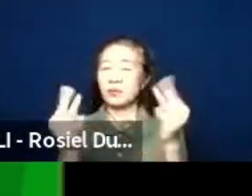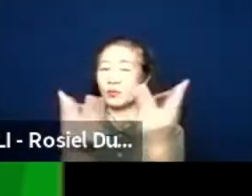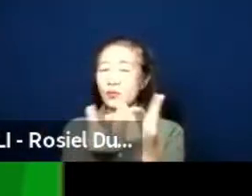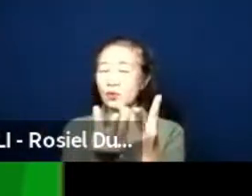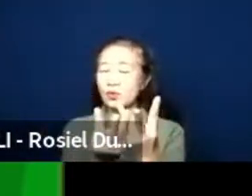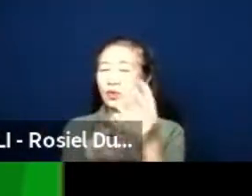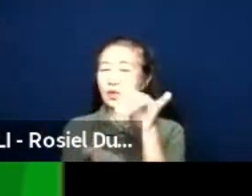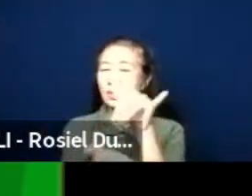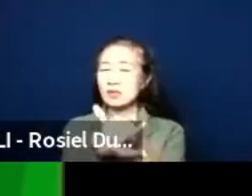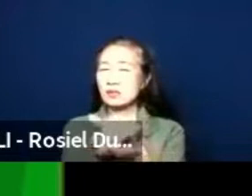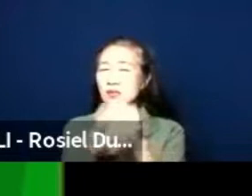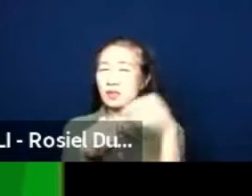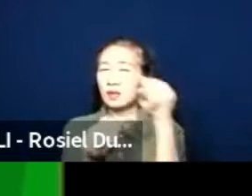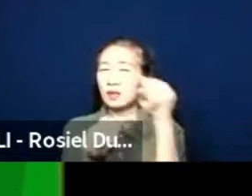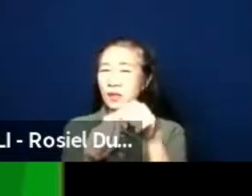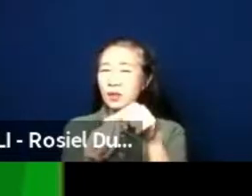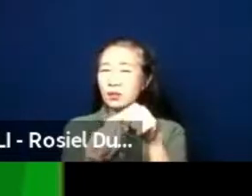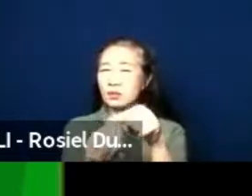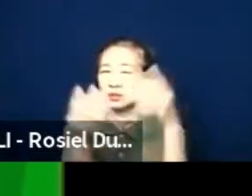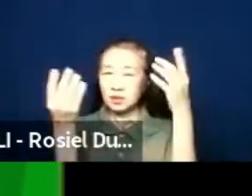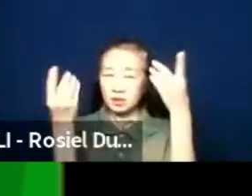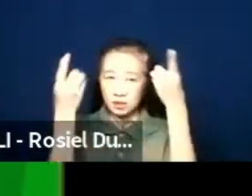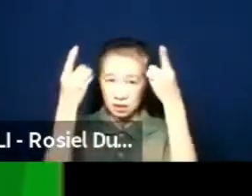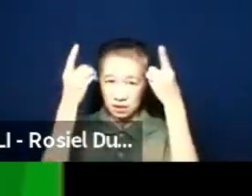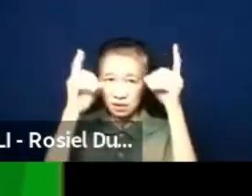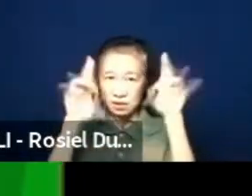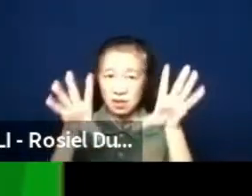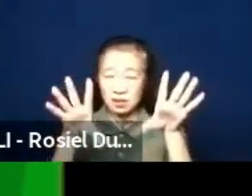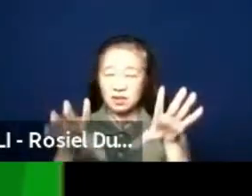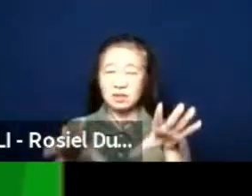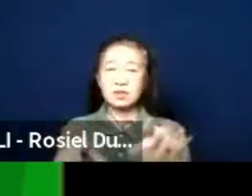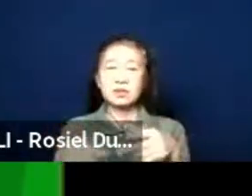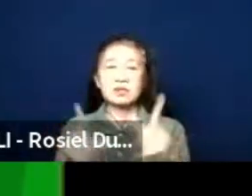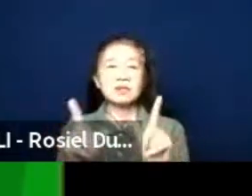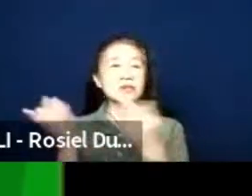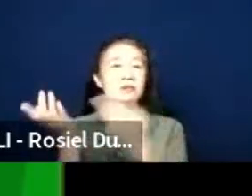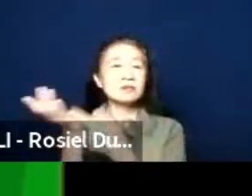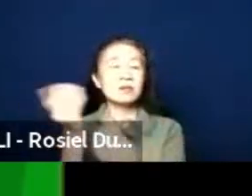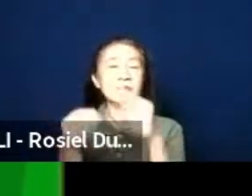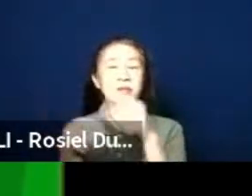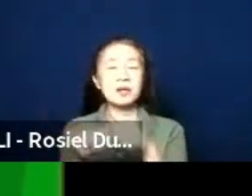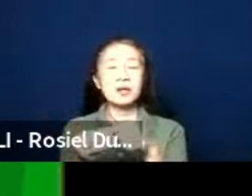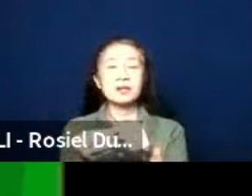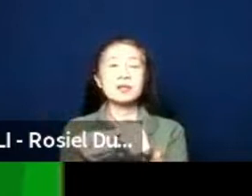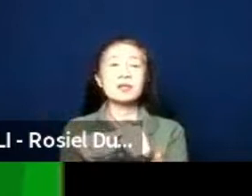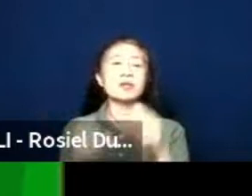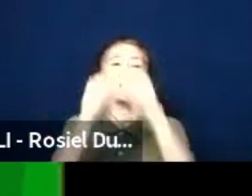the disaster. Now let's talk about the shelter in place.